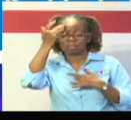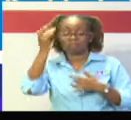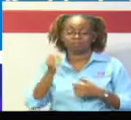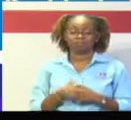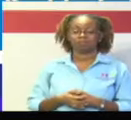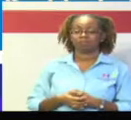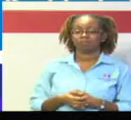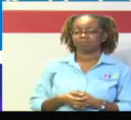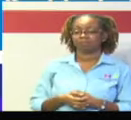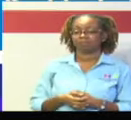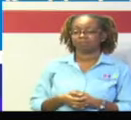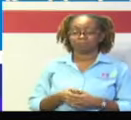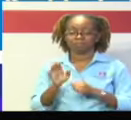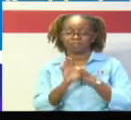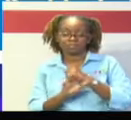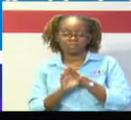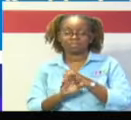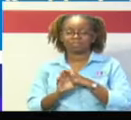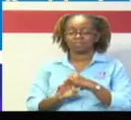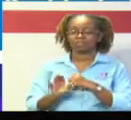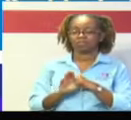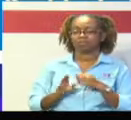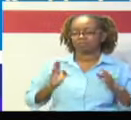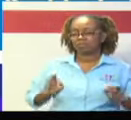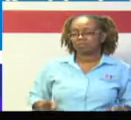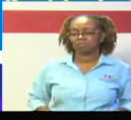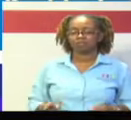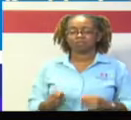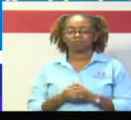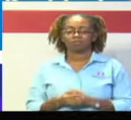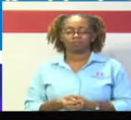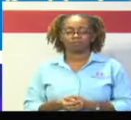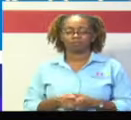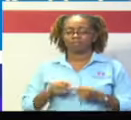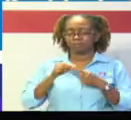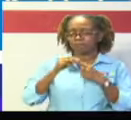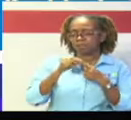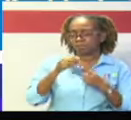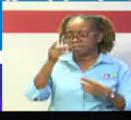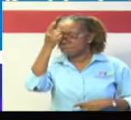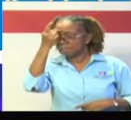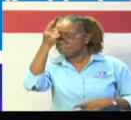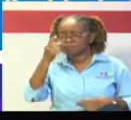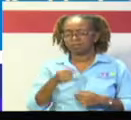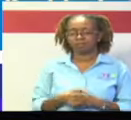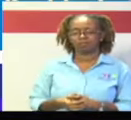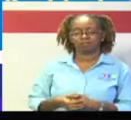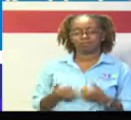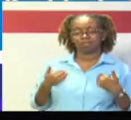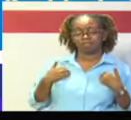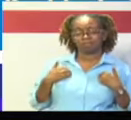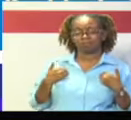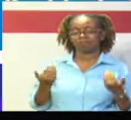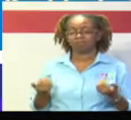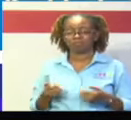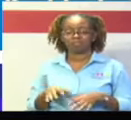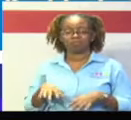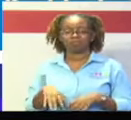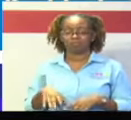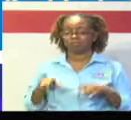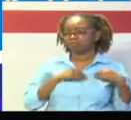Sjögren's syndrome, and she took her AstraZeneca, she is fully vaccinated, but she did